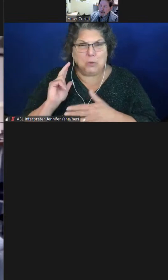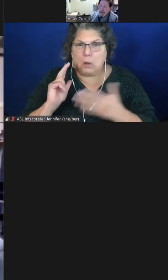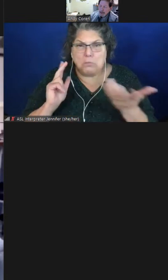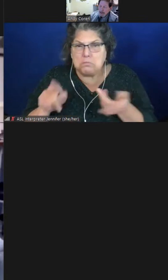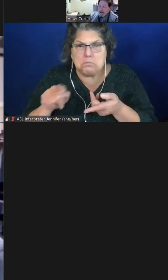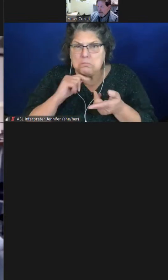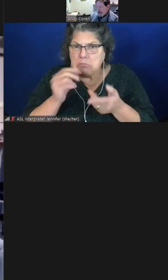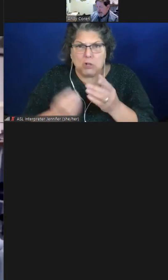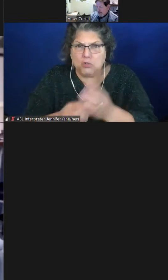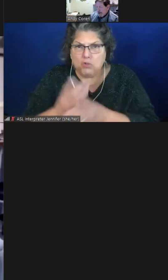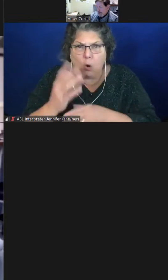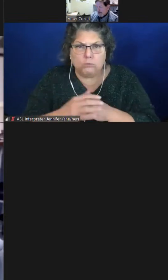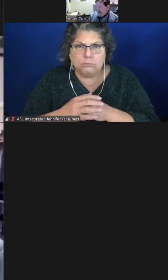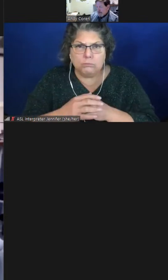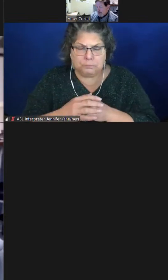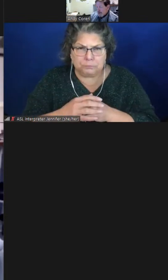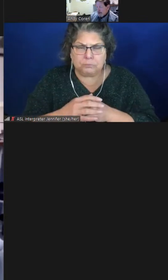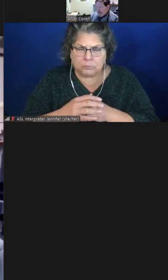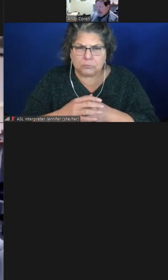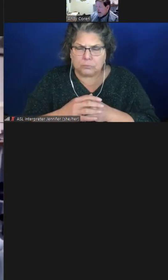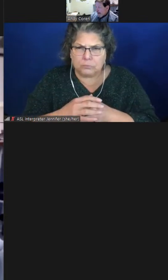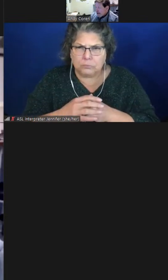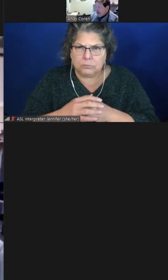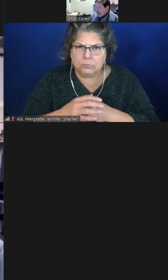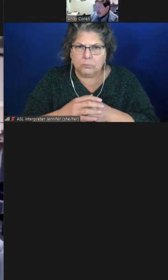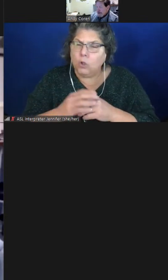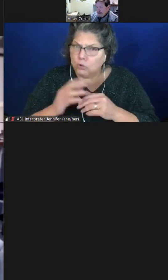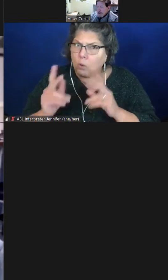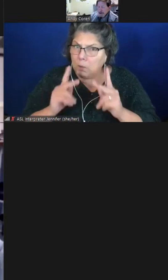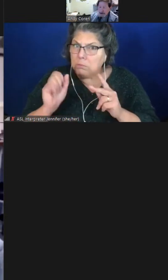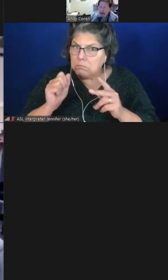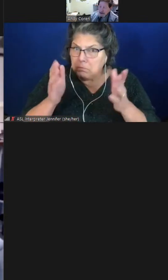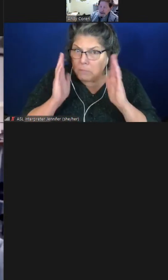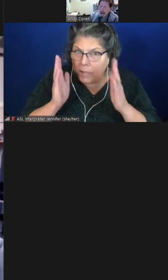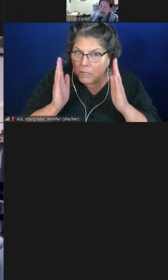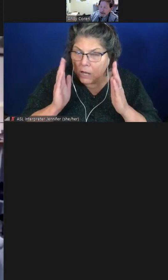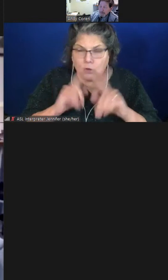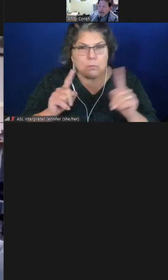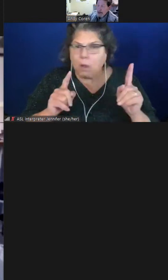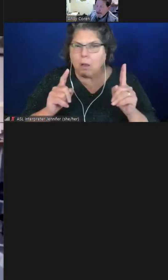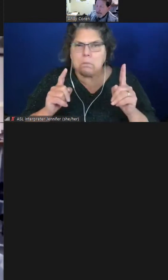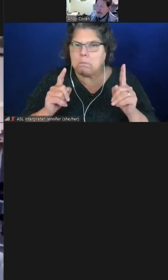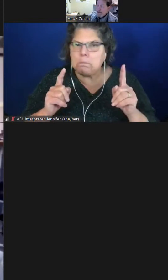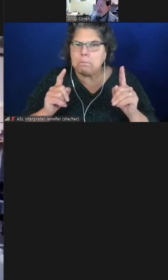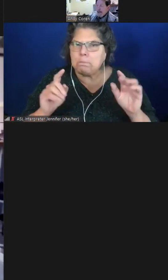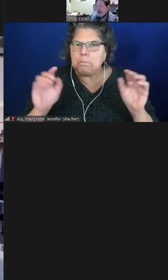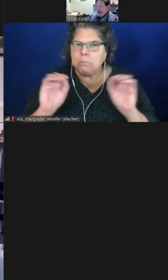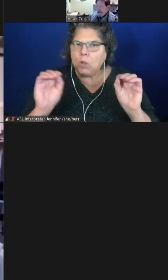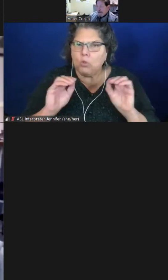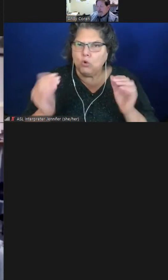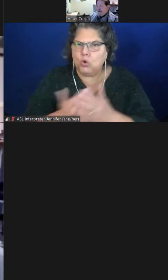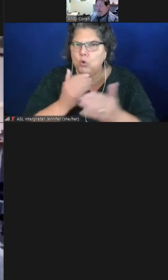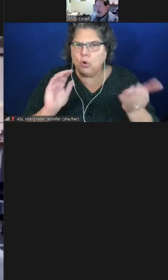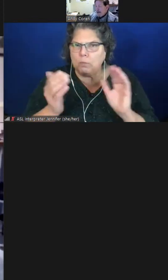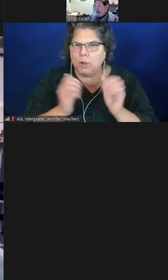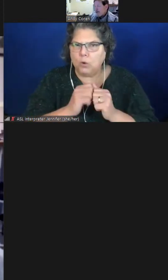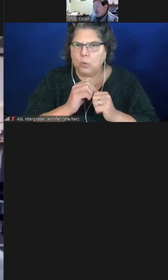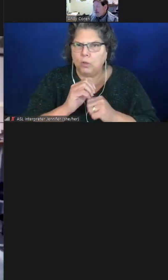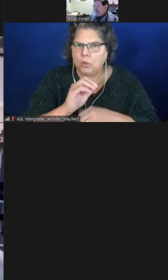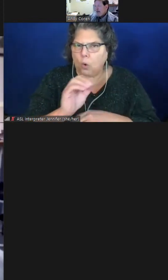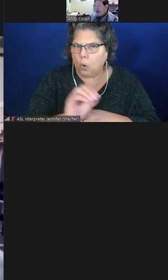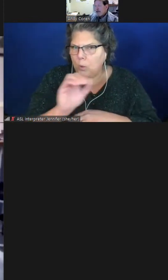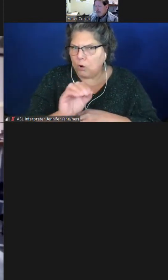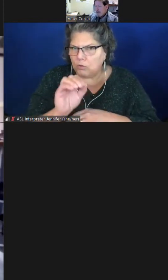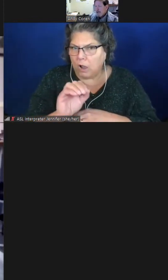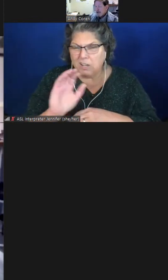So attention is being paid to it, but it didn't have any different characteristics, and it seems to be fading, which